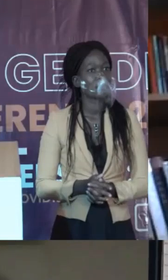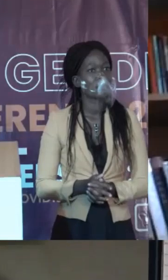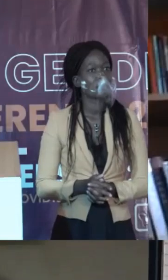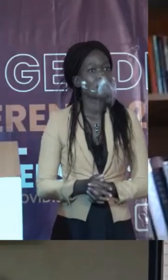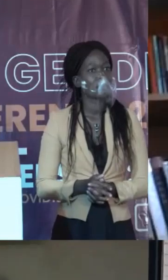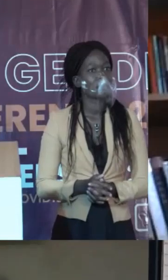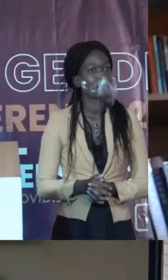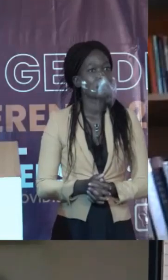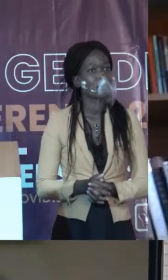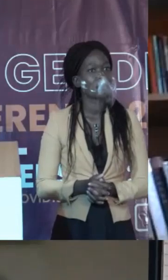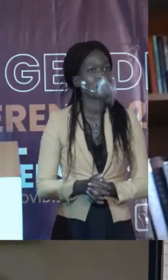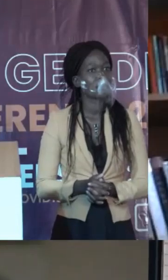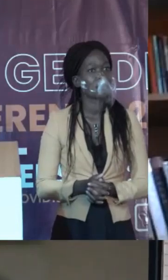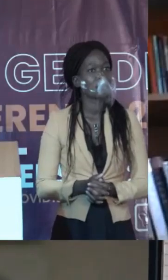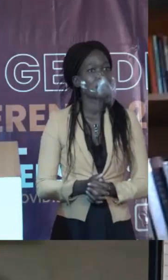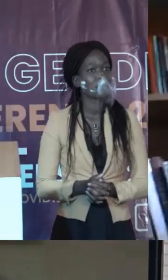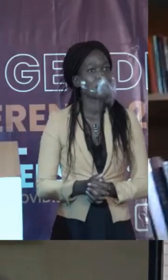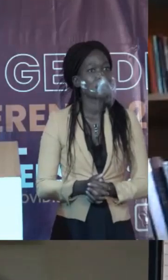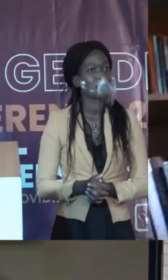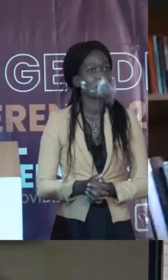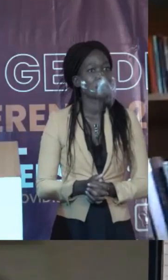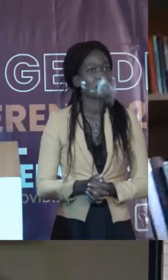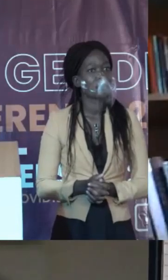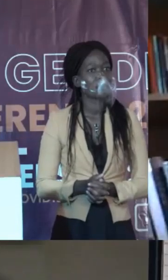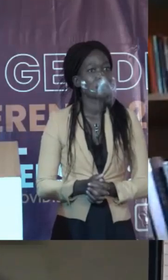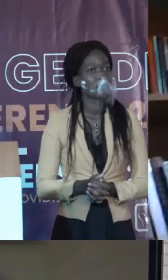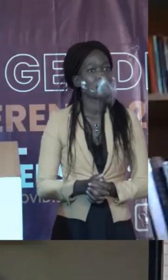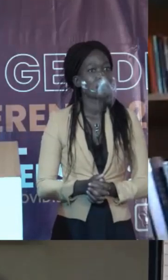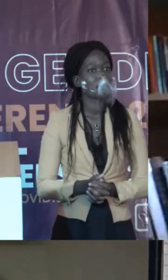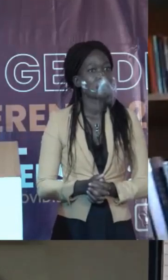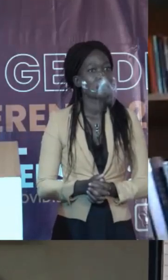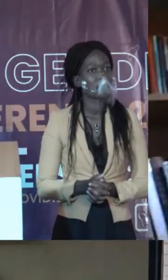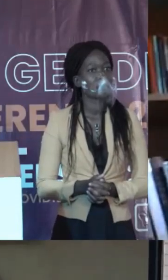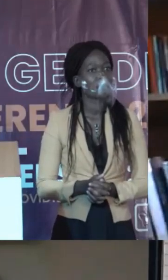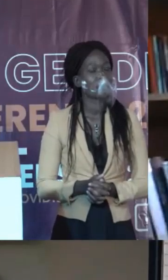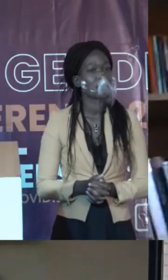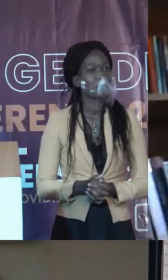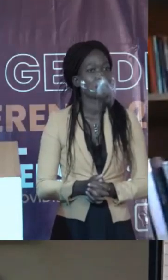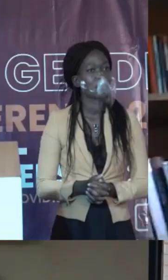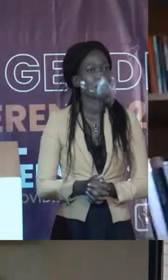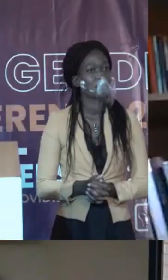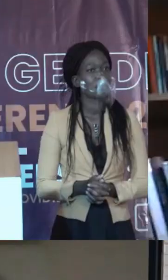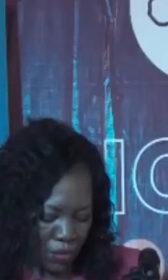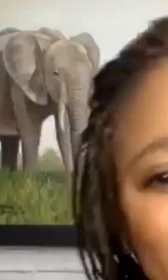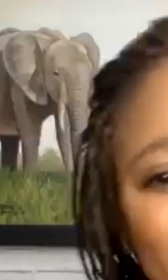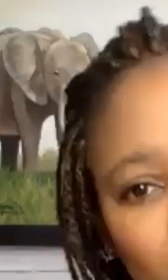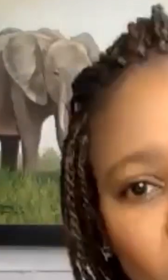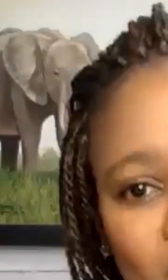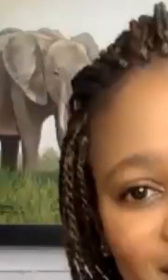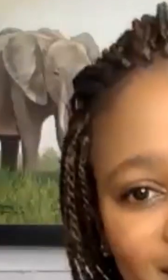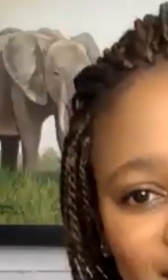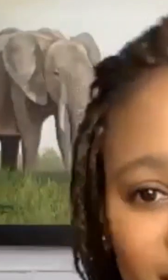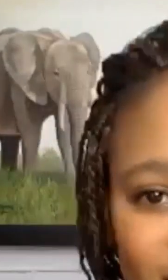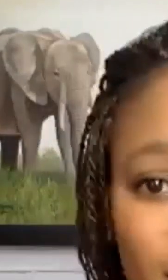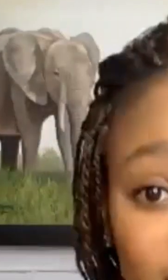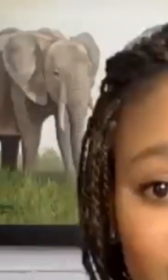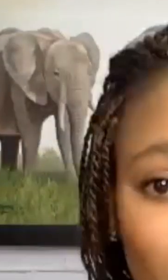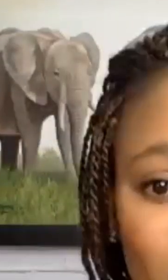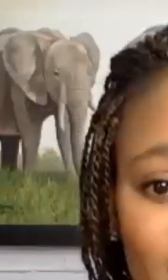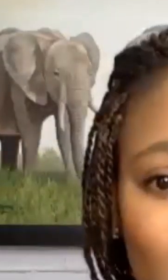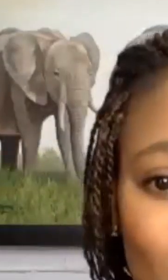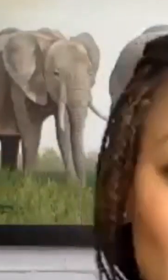in the agenda as a side event where no one will be. We need to stop making women issues just for women,